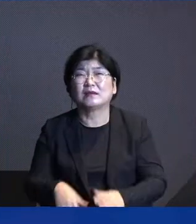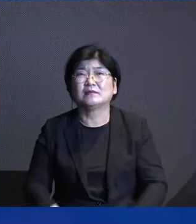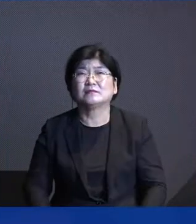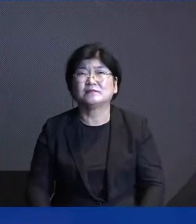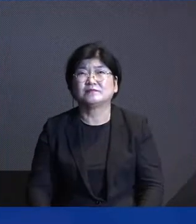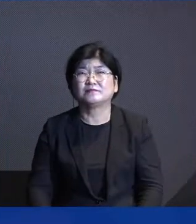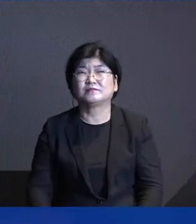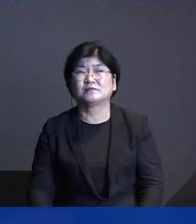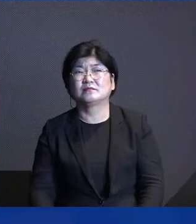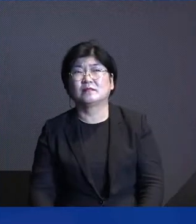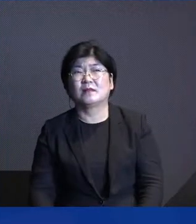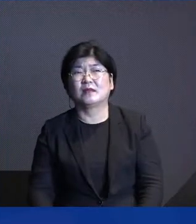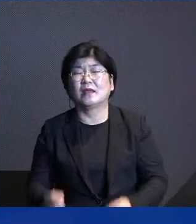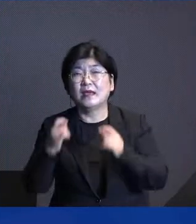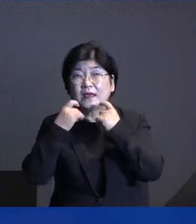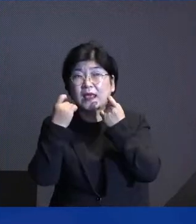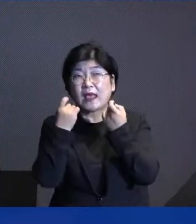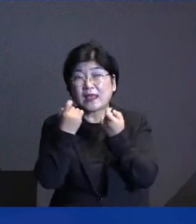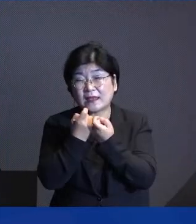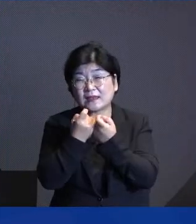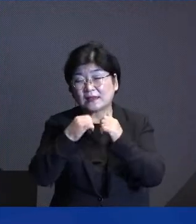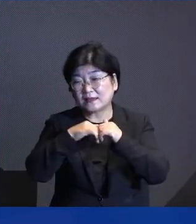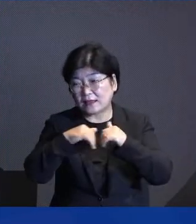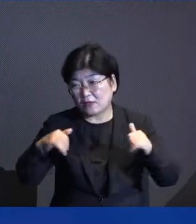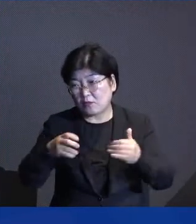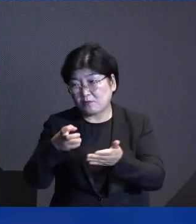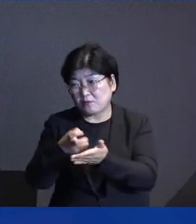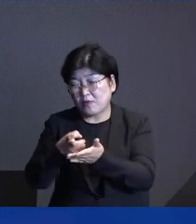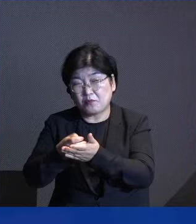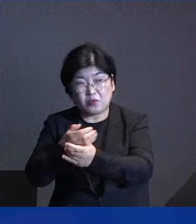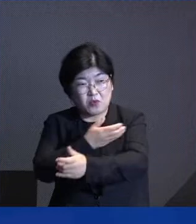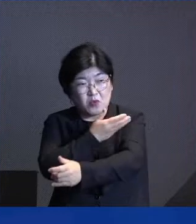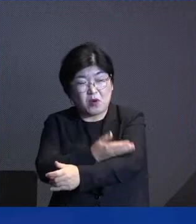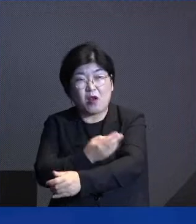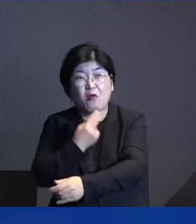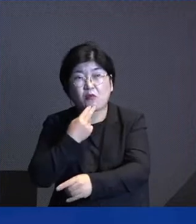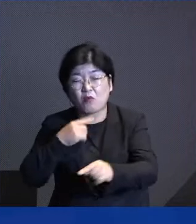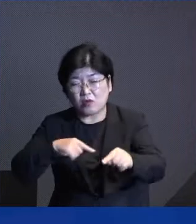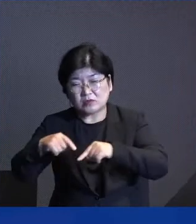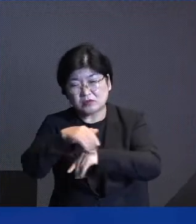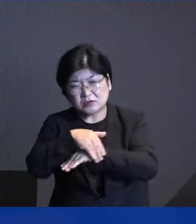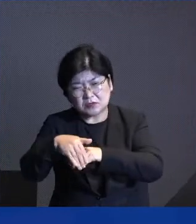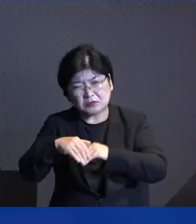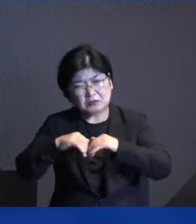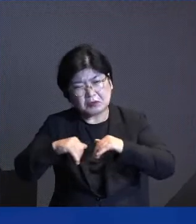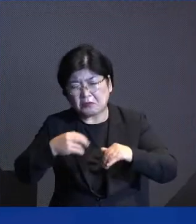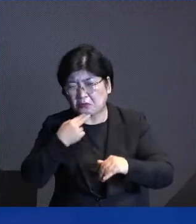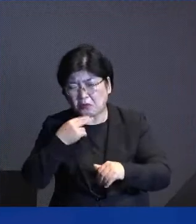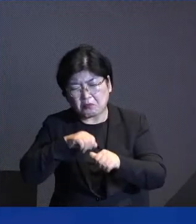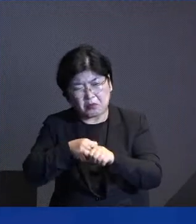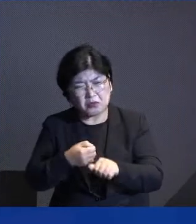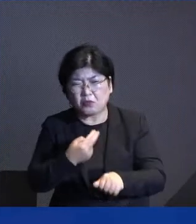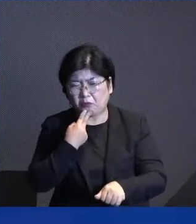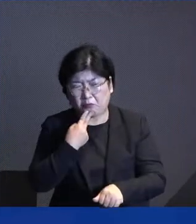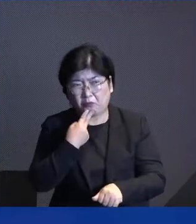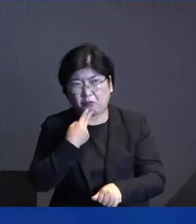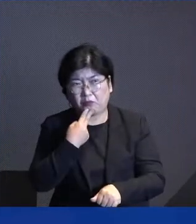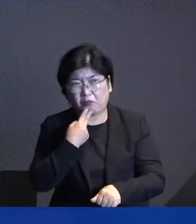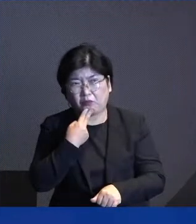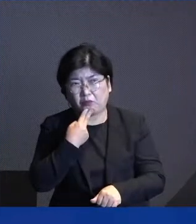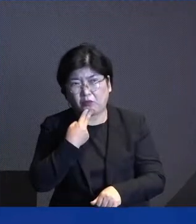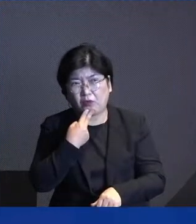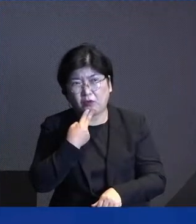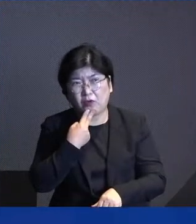It doesn't have guideline, policy, a particular aspect of punishment. And because of this ambiguity, elder